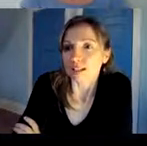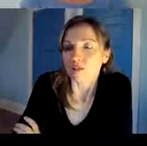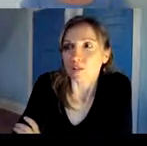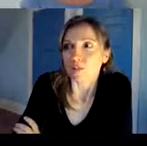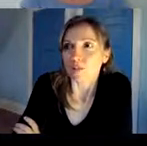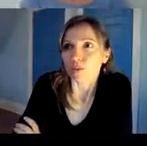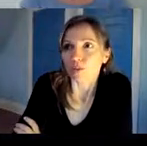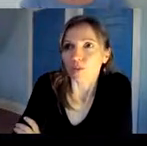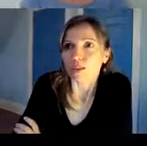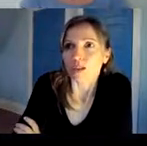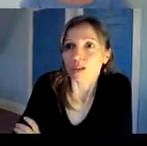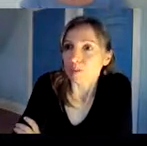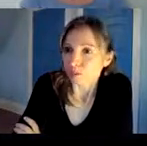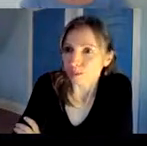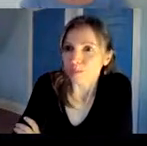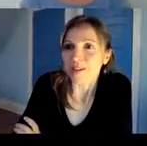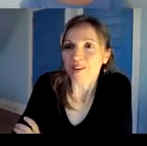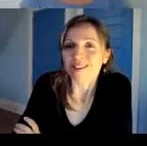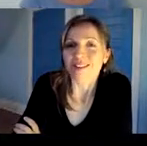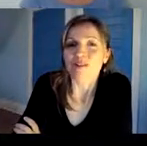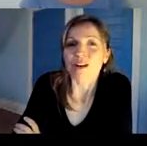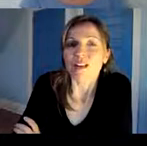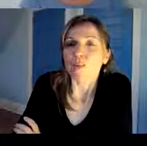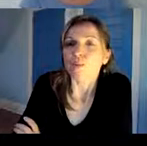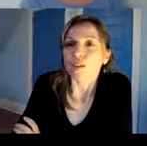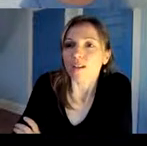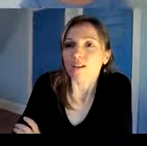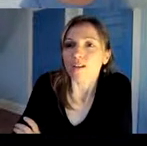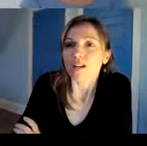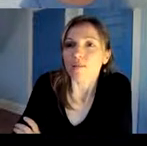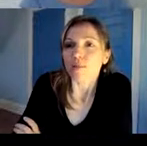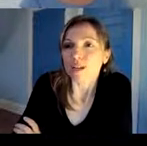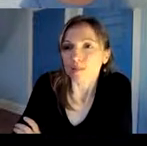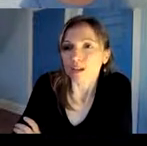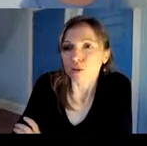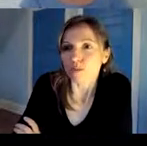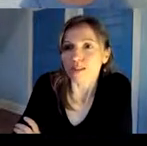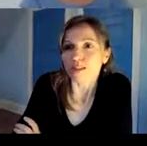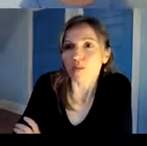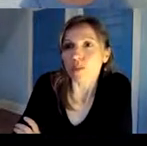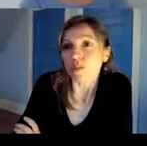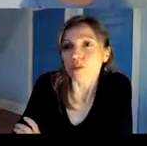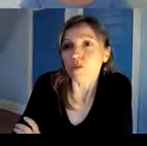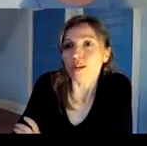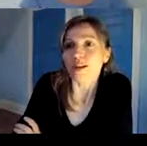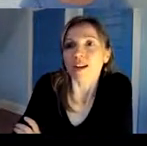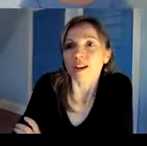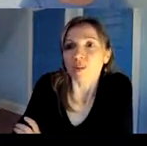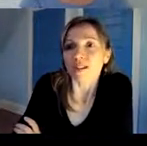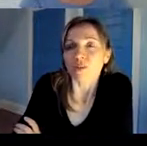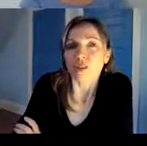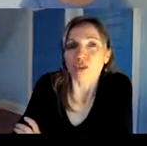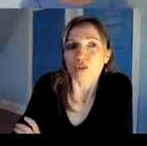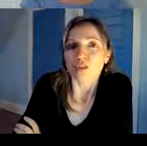with invasives, we will lose maple syrup, but also the beautiful colors that bring in many tourists and that we just enjoy